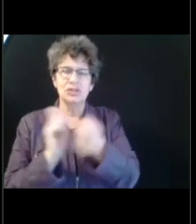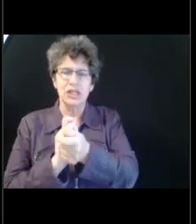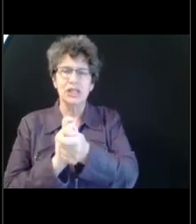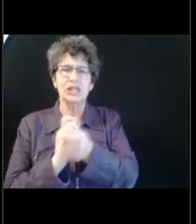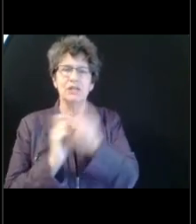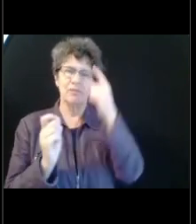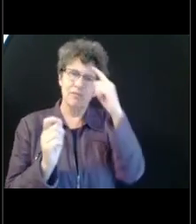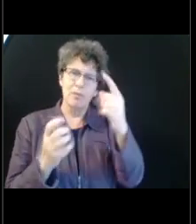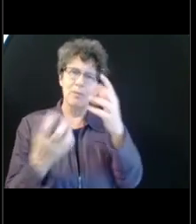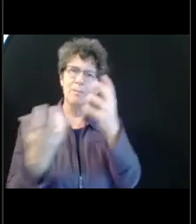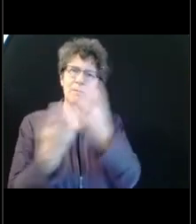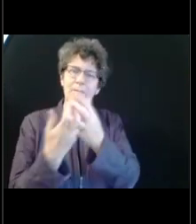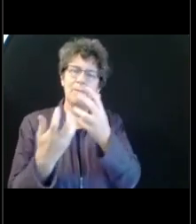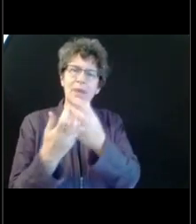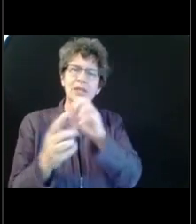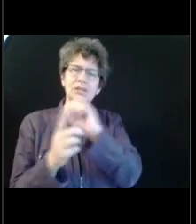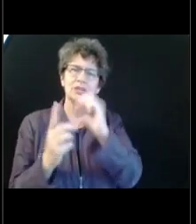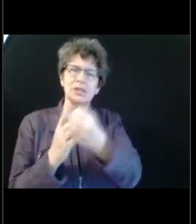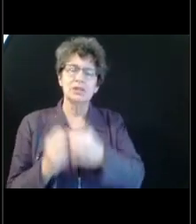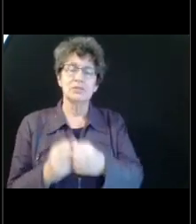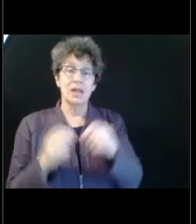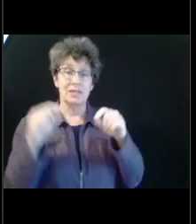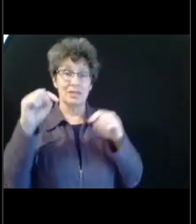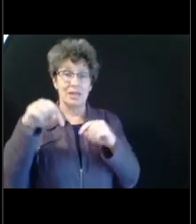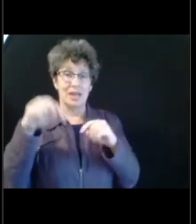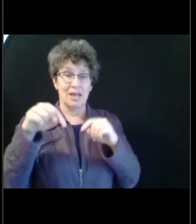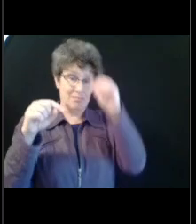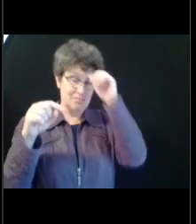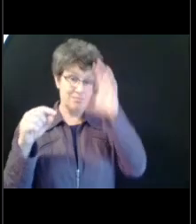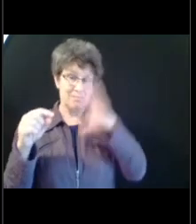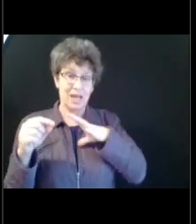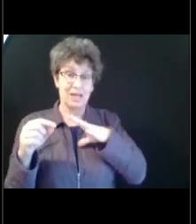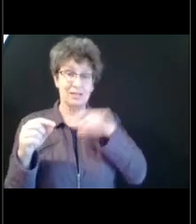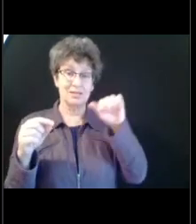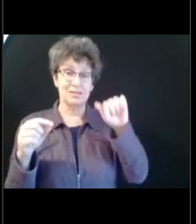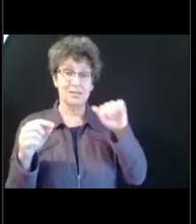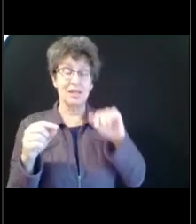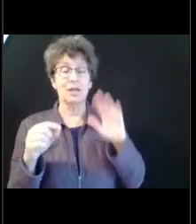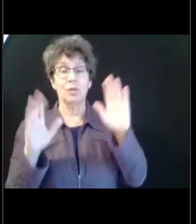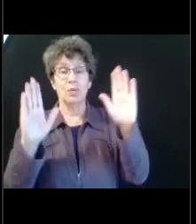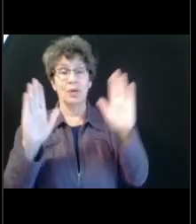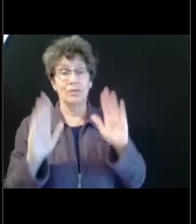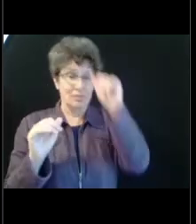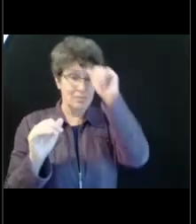The picture on the right is a scroll he brought me.